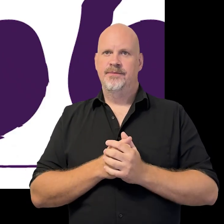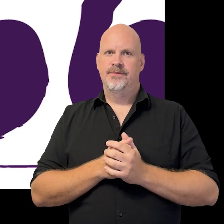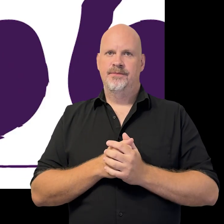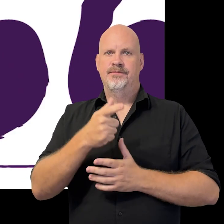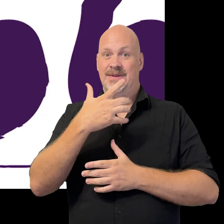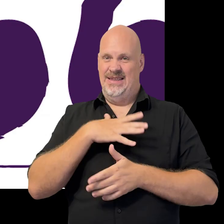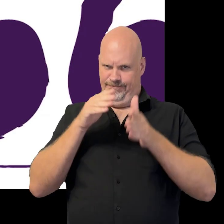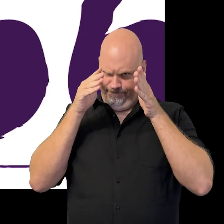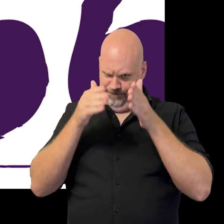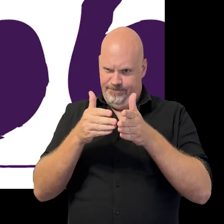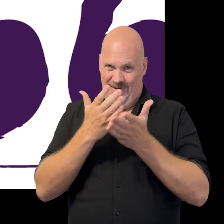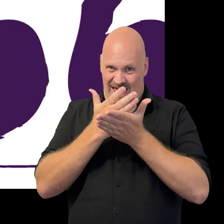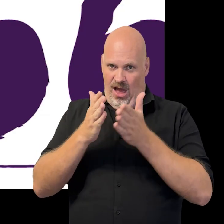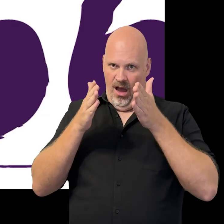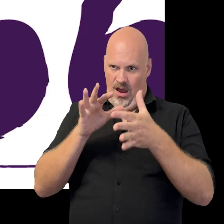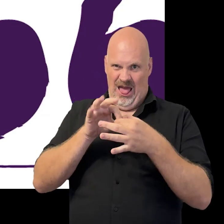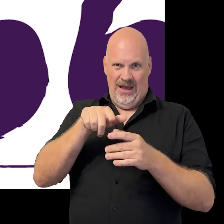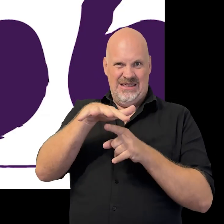kind of the